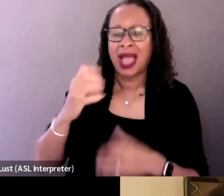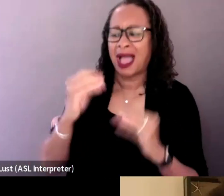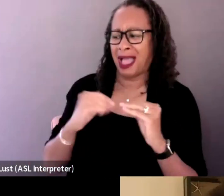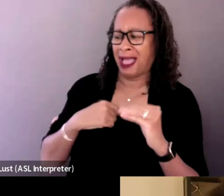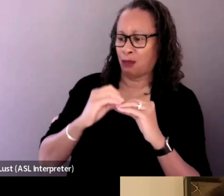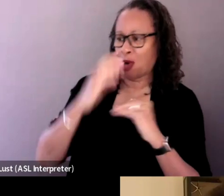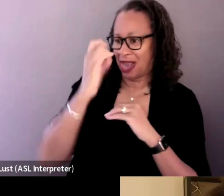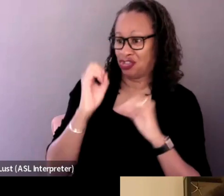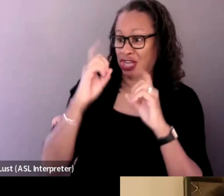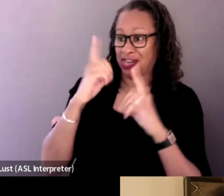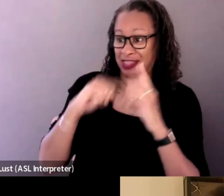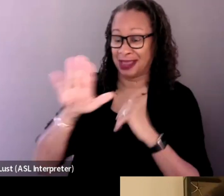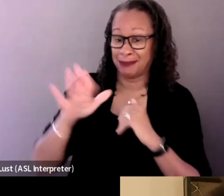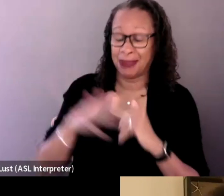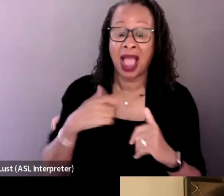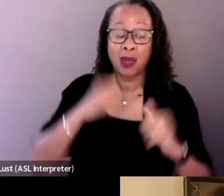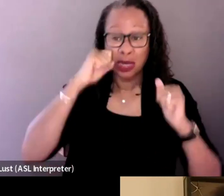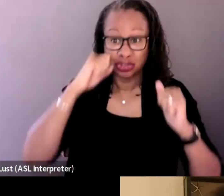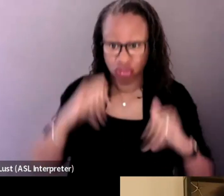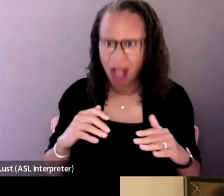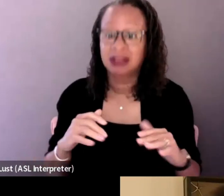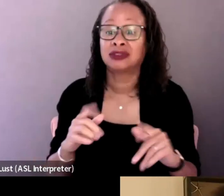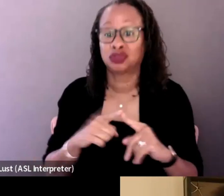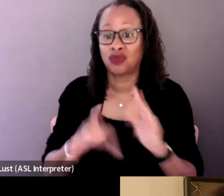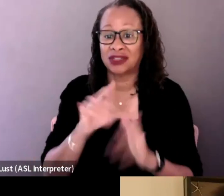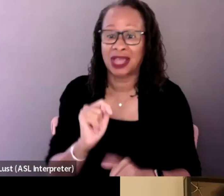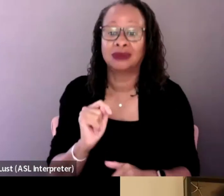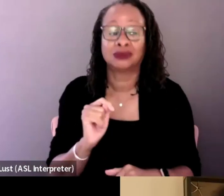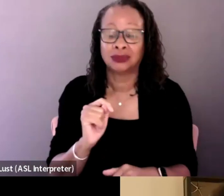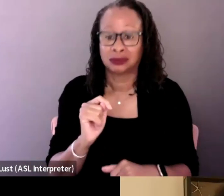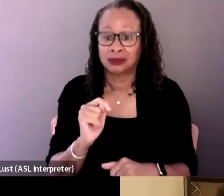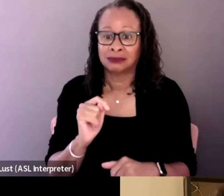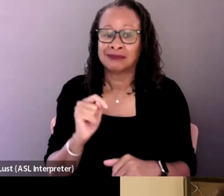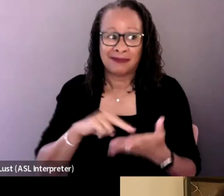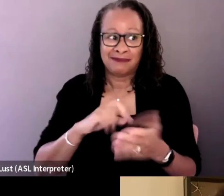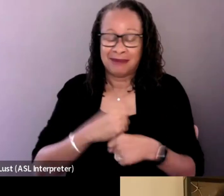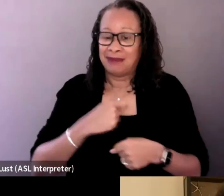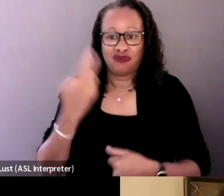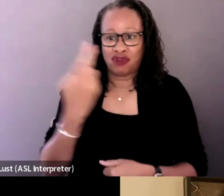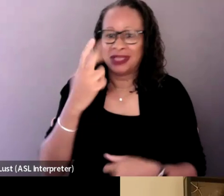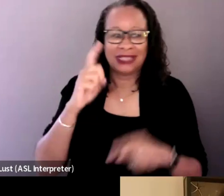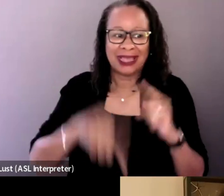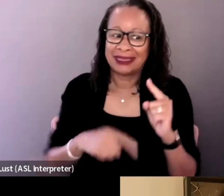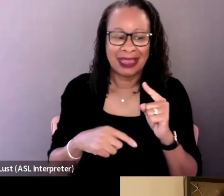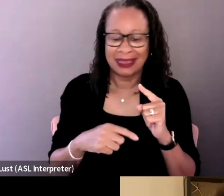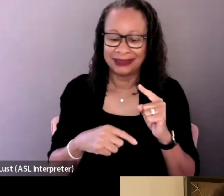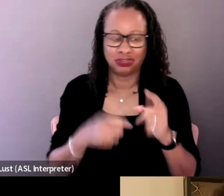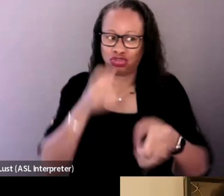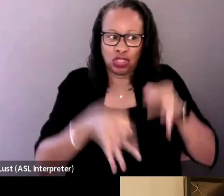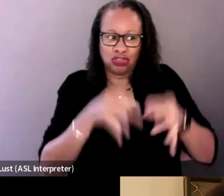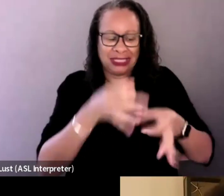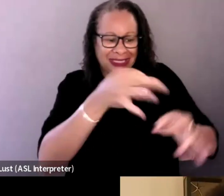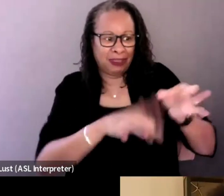him. And I was shocked at the end, and that made me realize that I should not judge the simplicity of the other